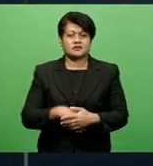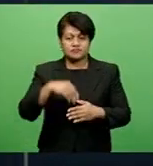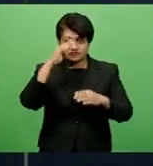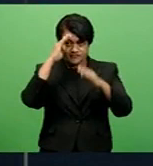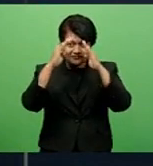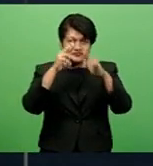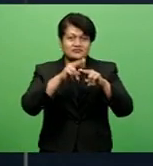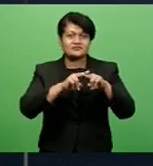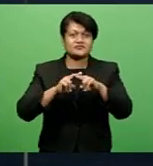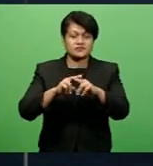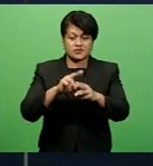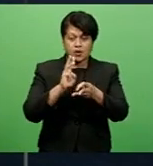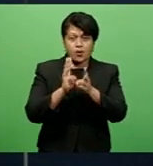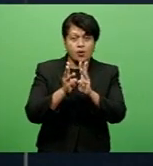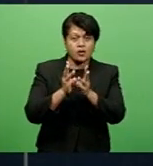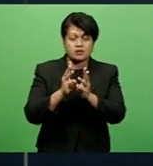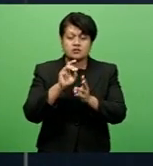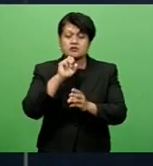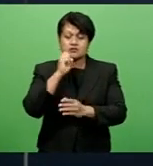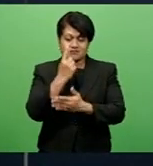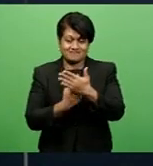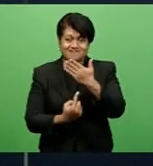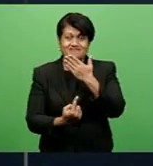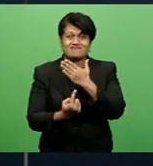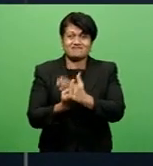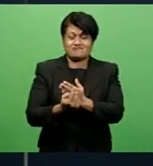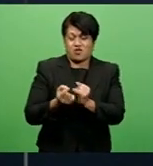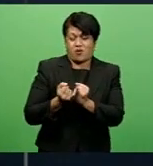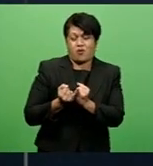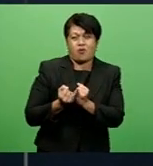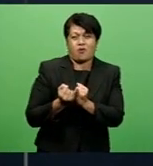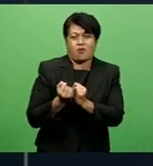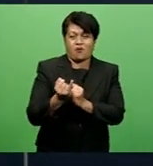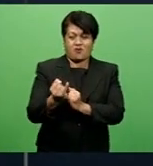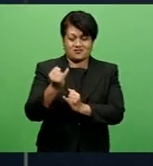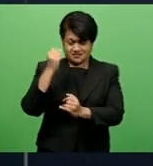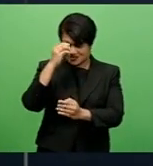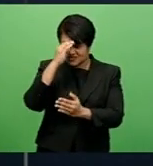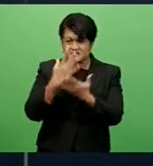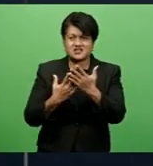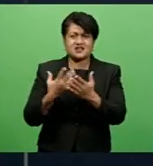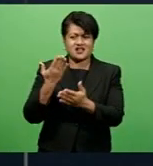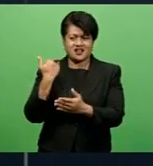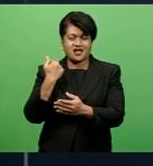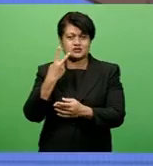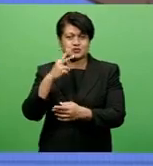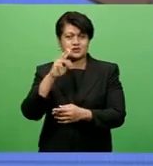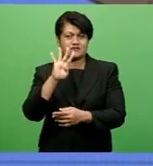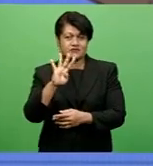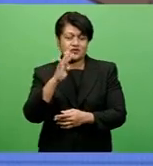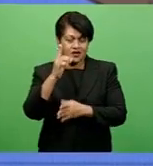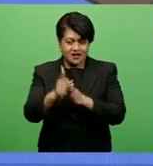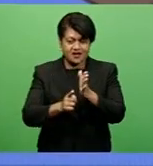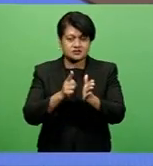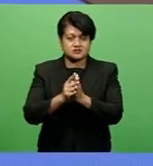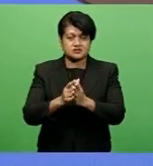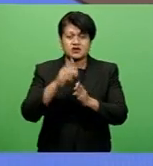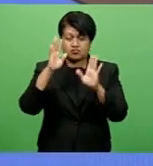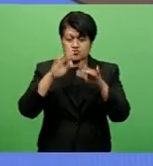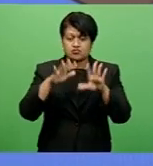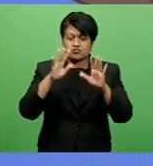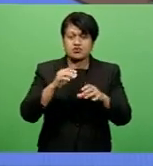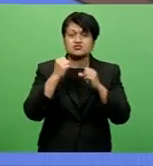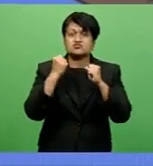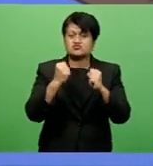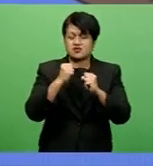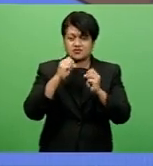Pulovnaka, Fiji, the weather will get even worse than what we've experienced in the last 24 hours. Rain and strong winds are expected to get worse